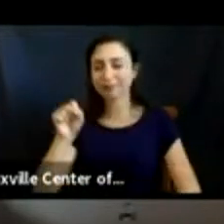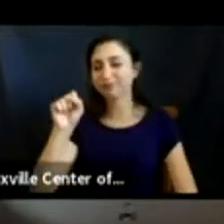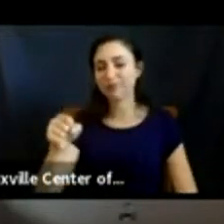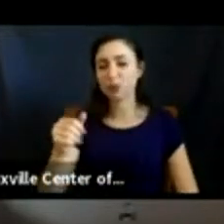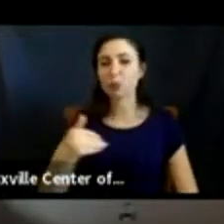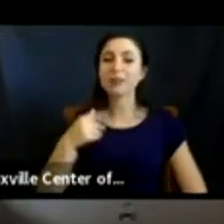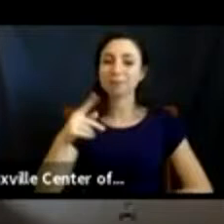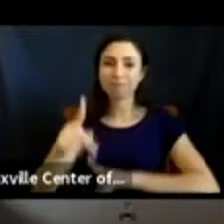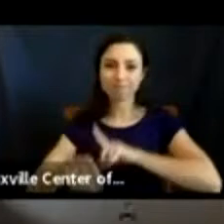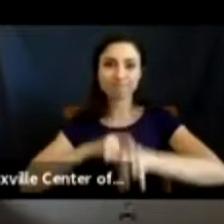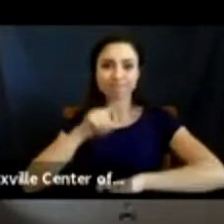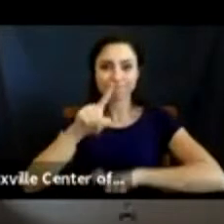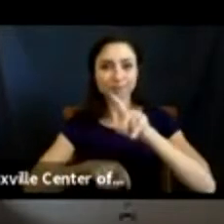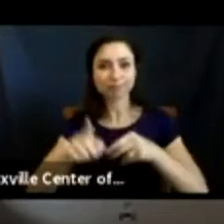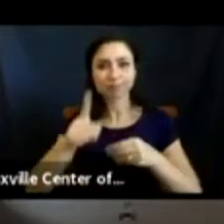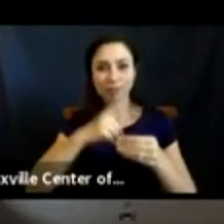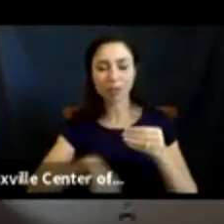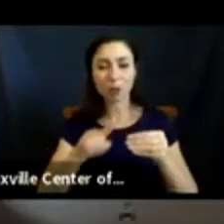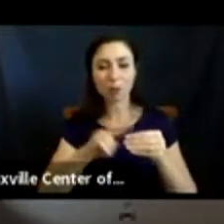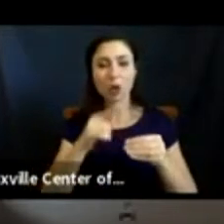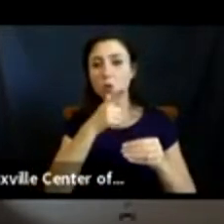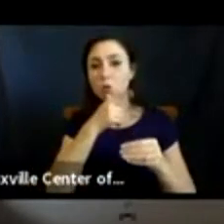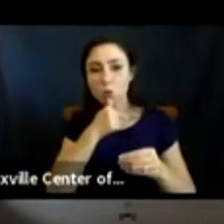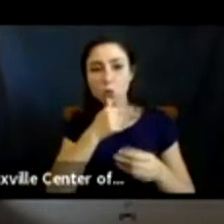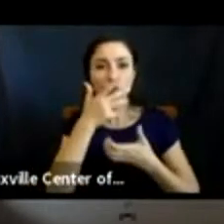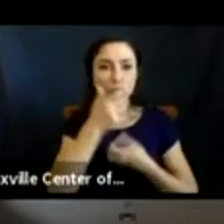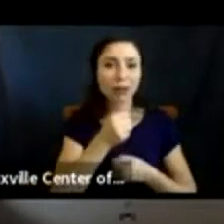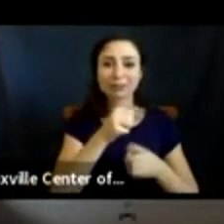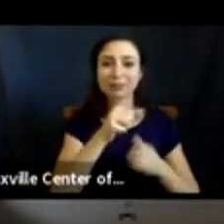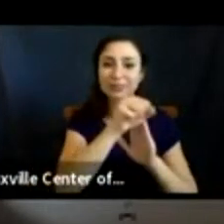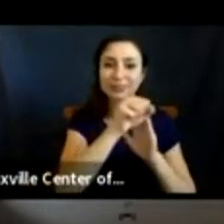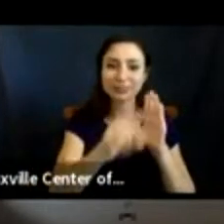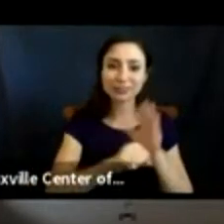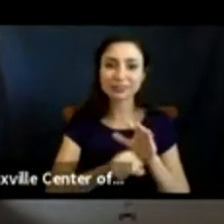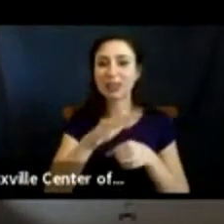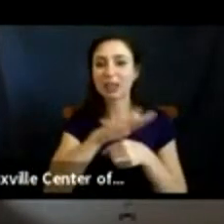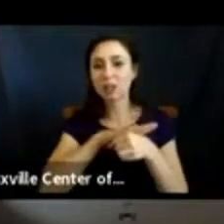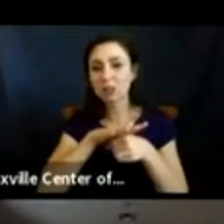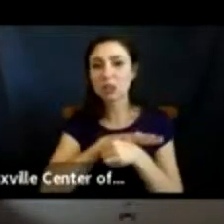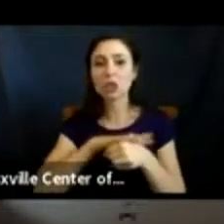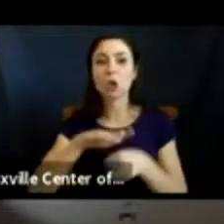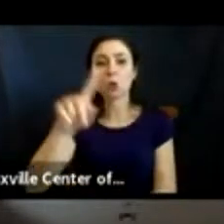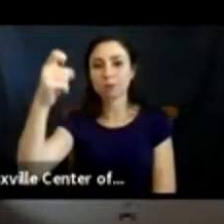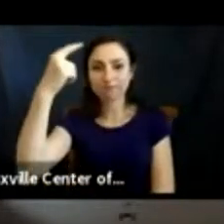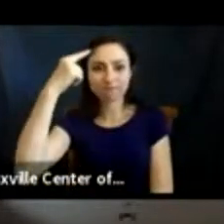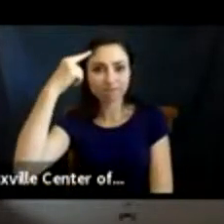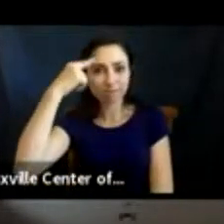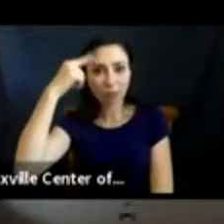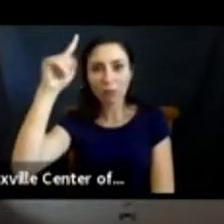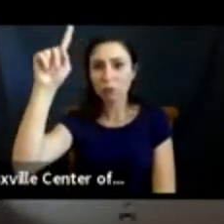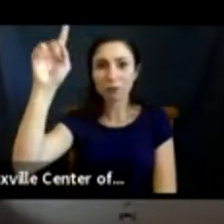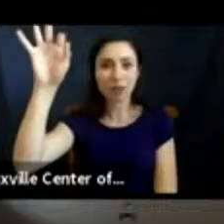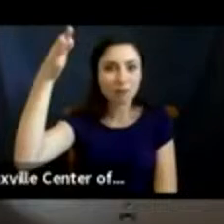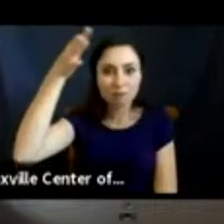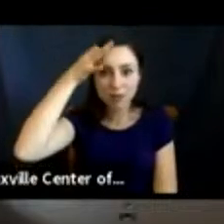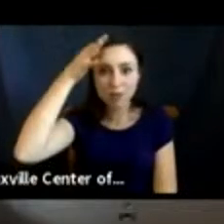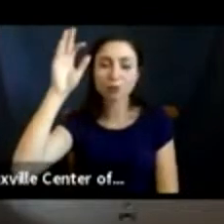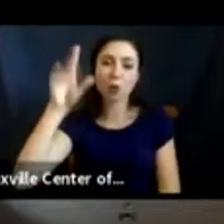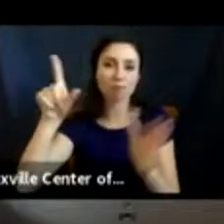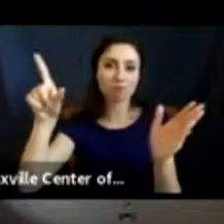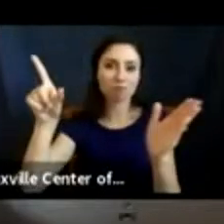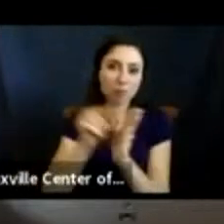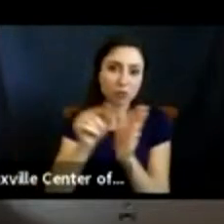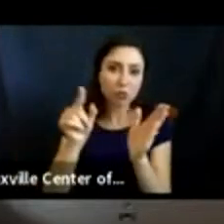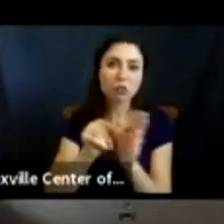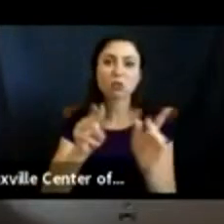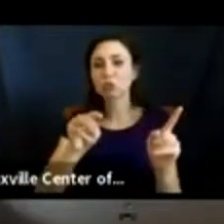questions about who people trust, including state government, local government, federal government, the CDC, the news media. Probably is no surprise the news media is around the bottom